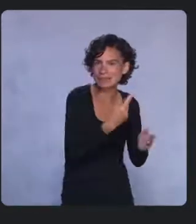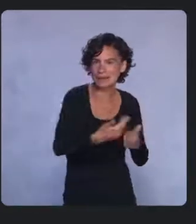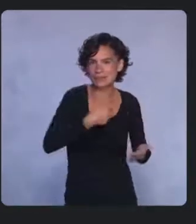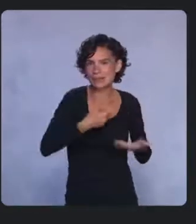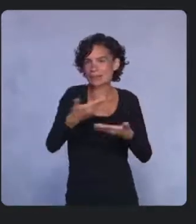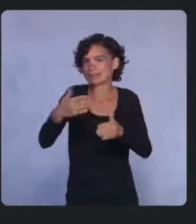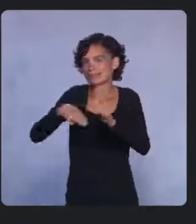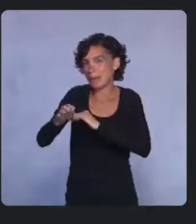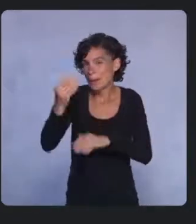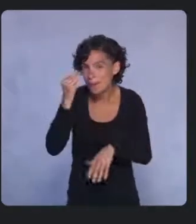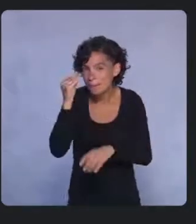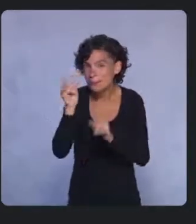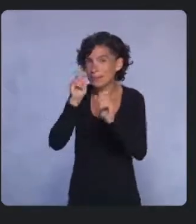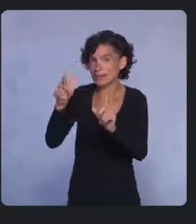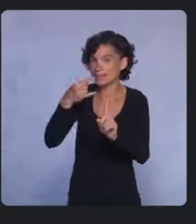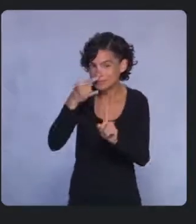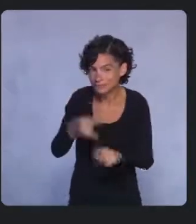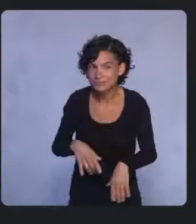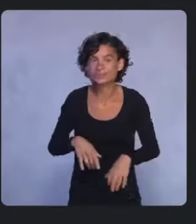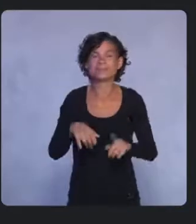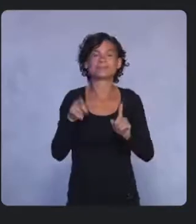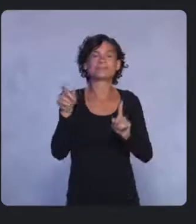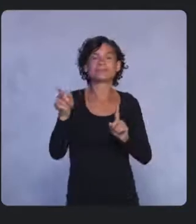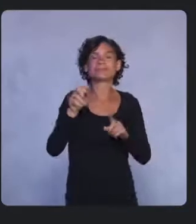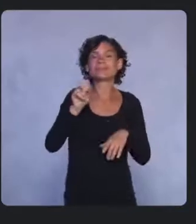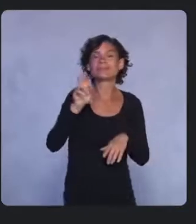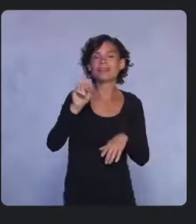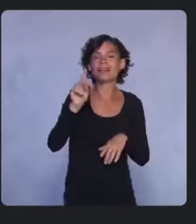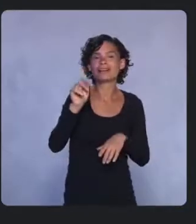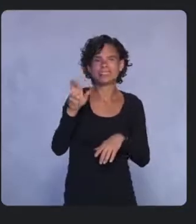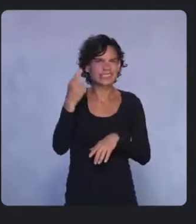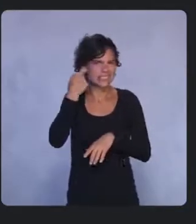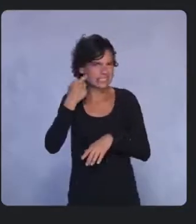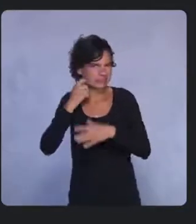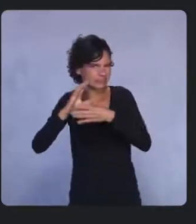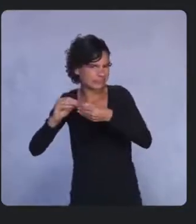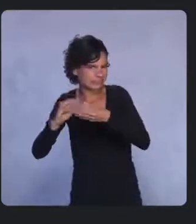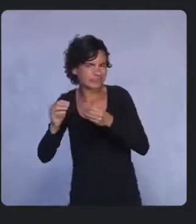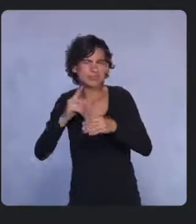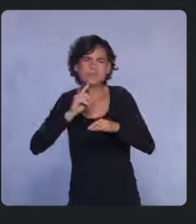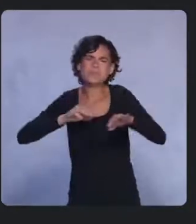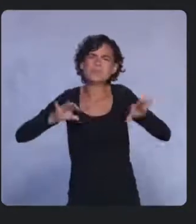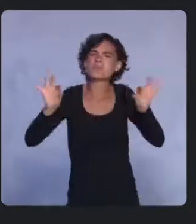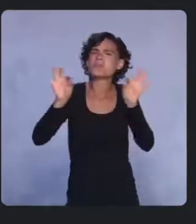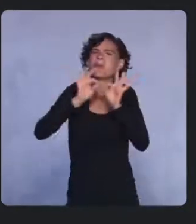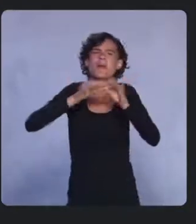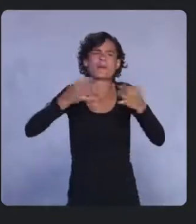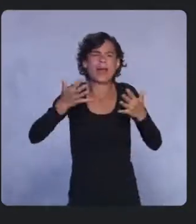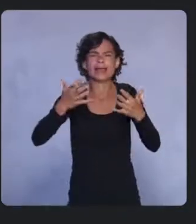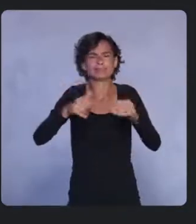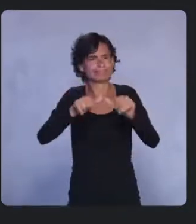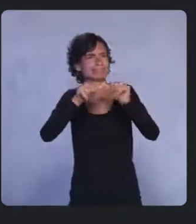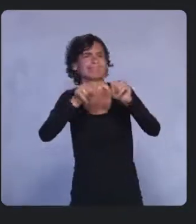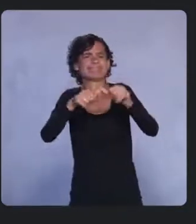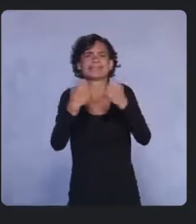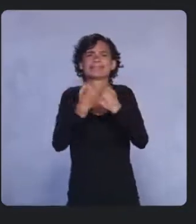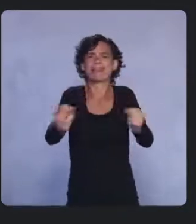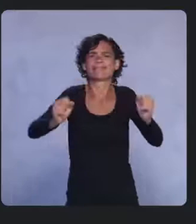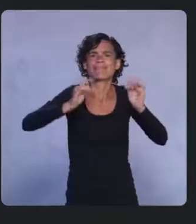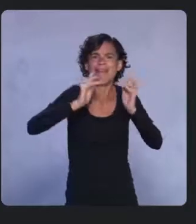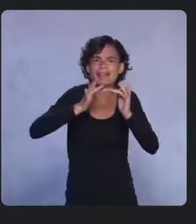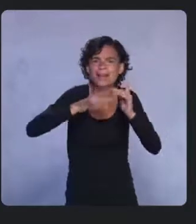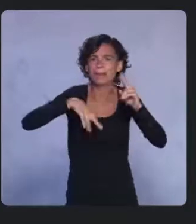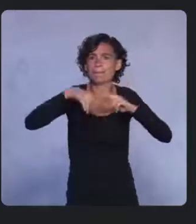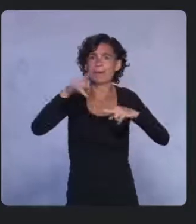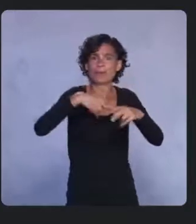As Sundar said, there's nothing more important than keeping you safe online. Building products that are secure by